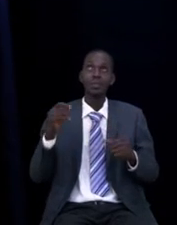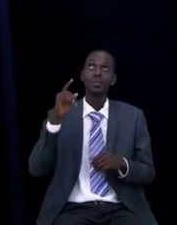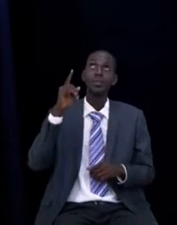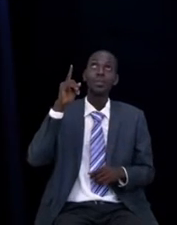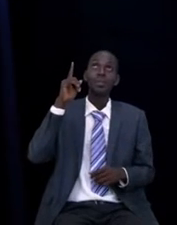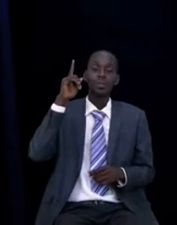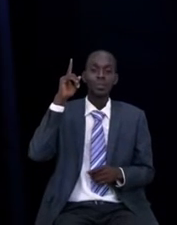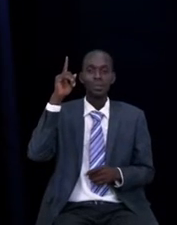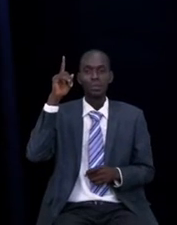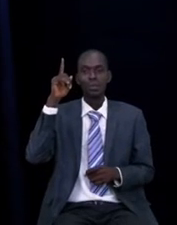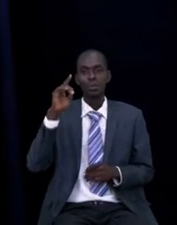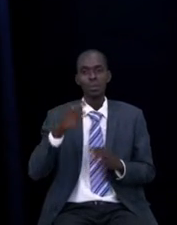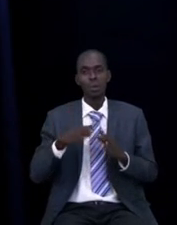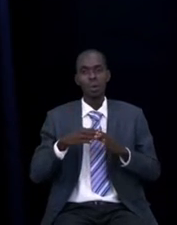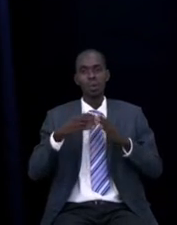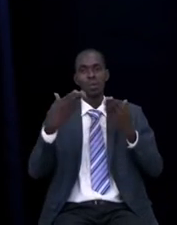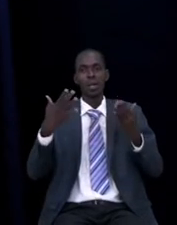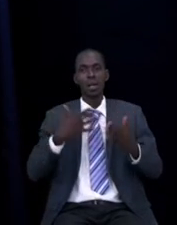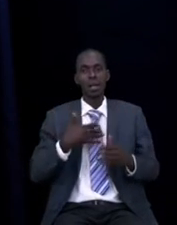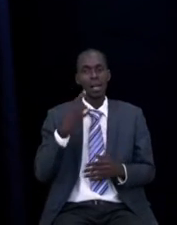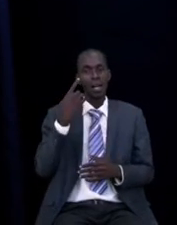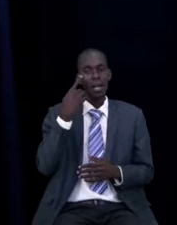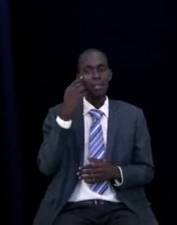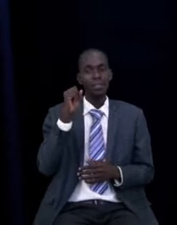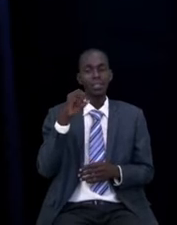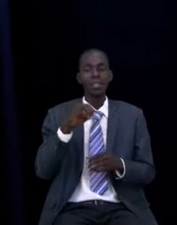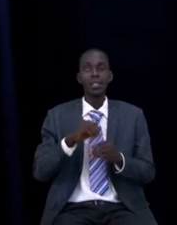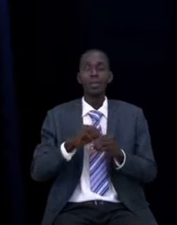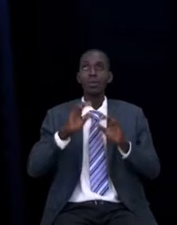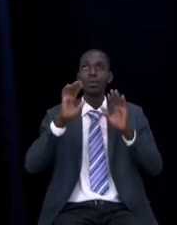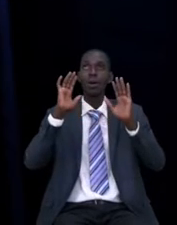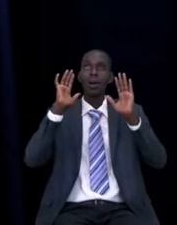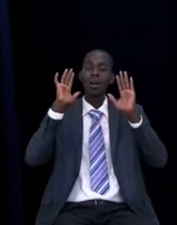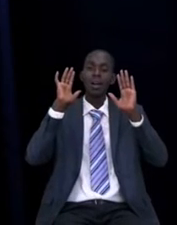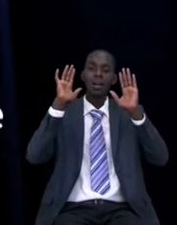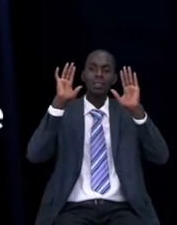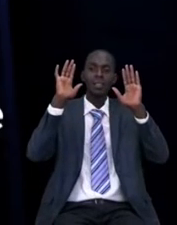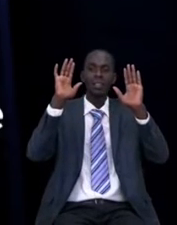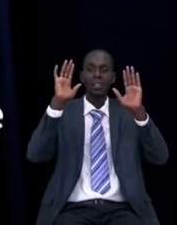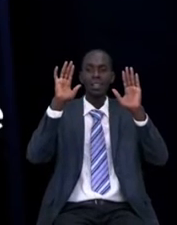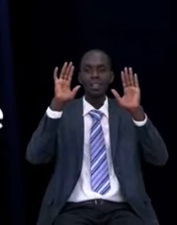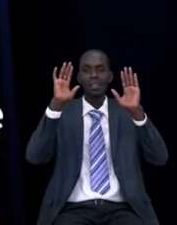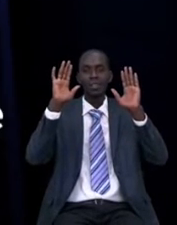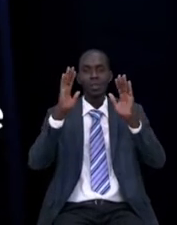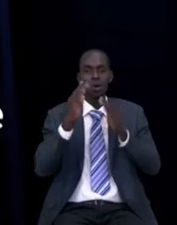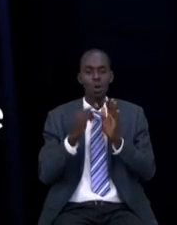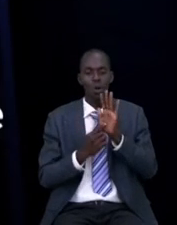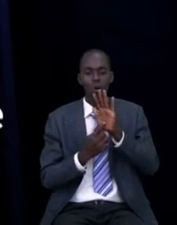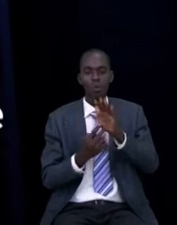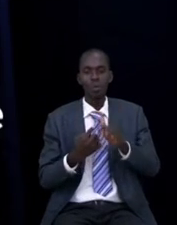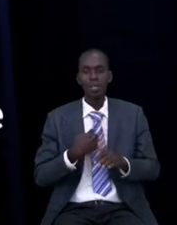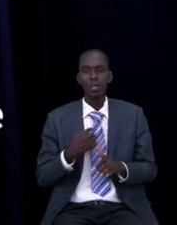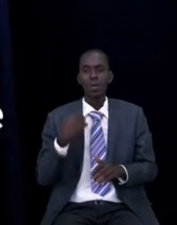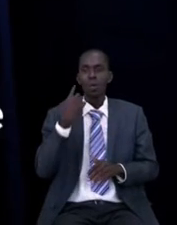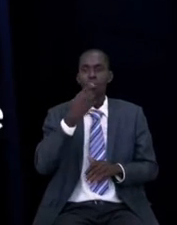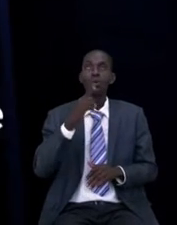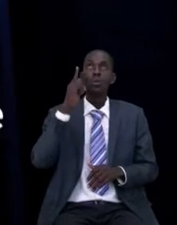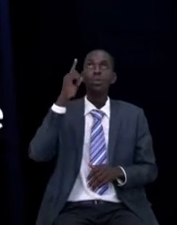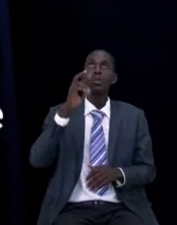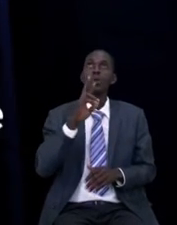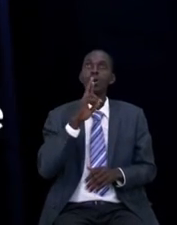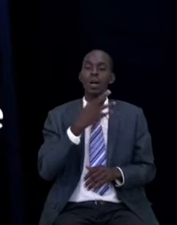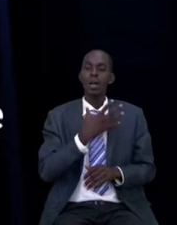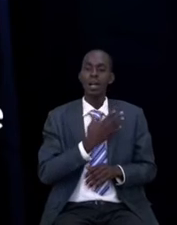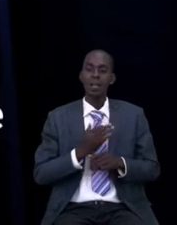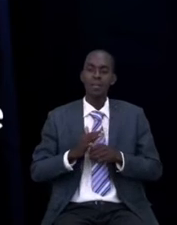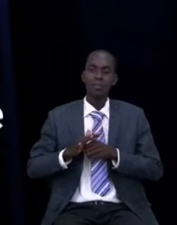you. Open up my eyes in wonder. Show me who